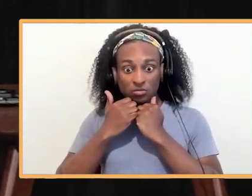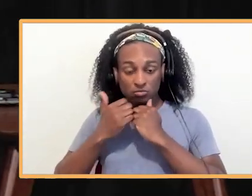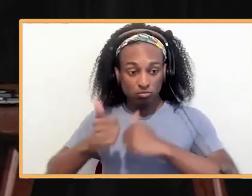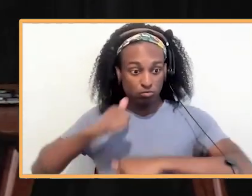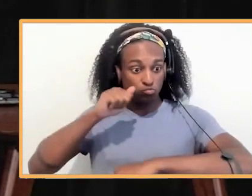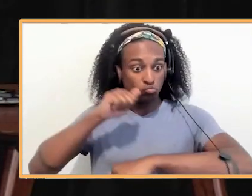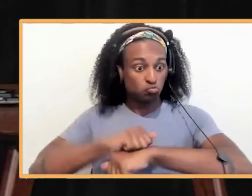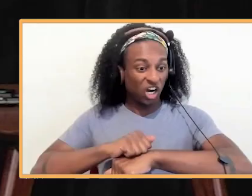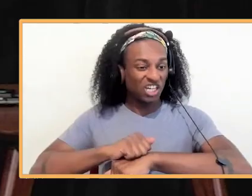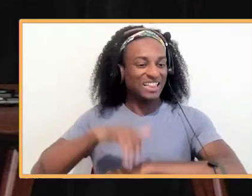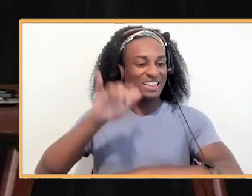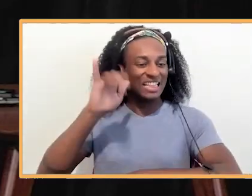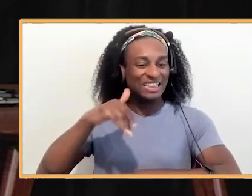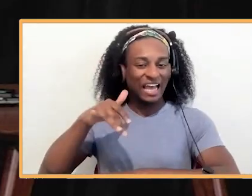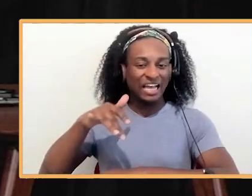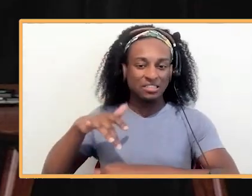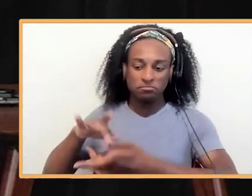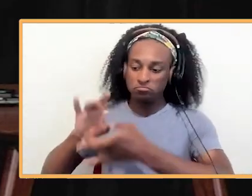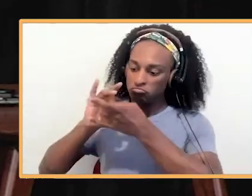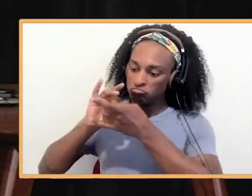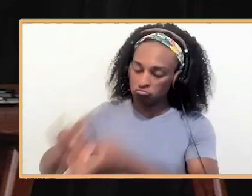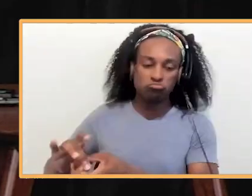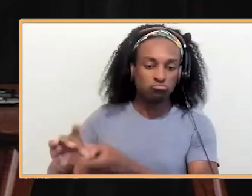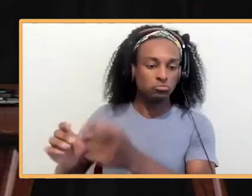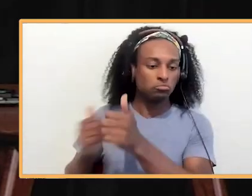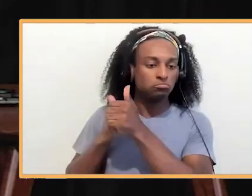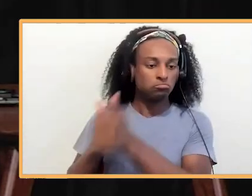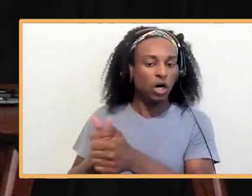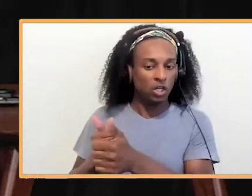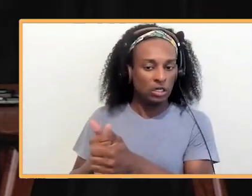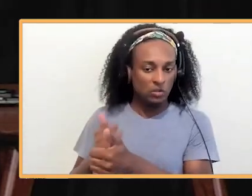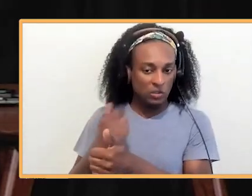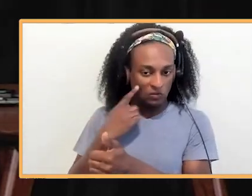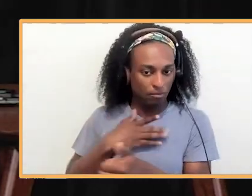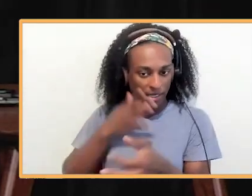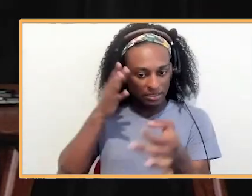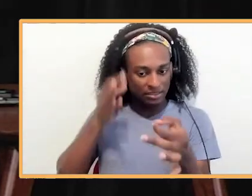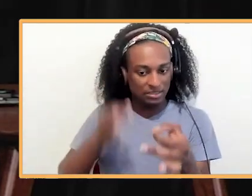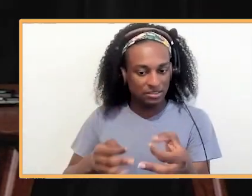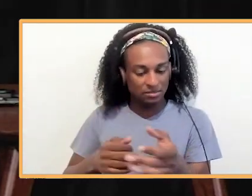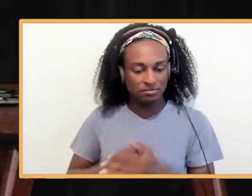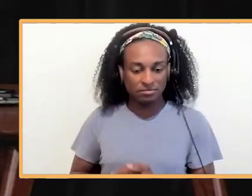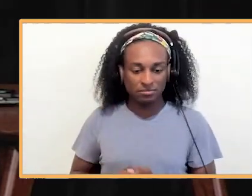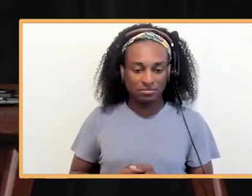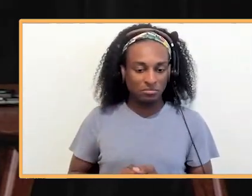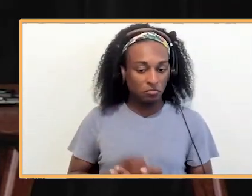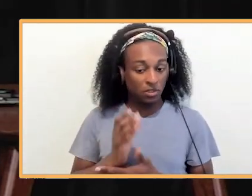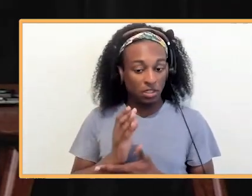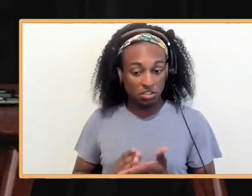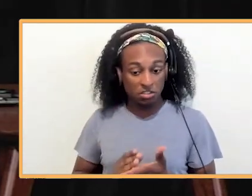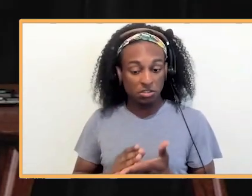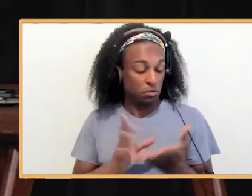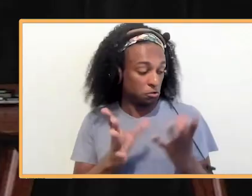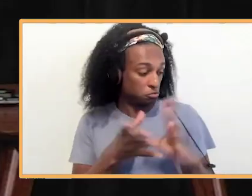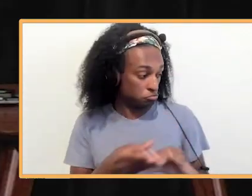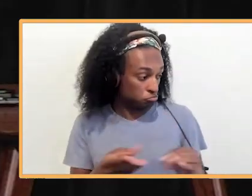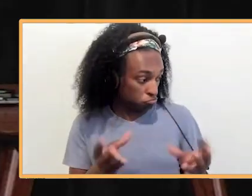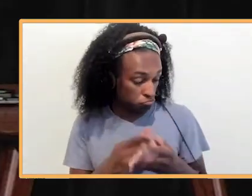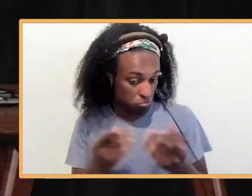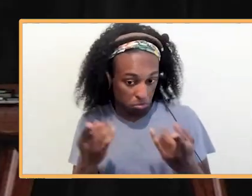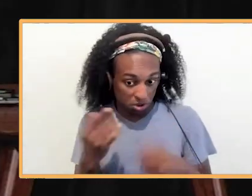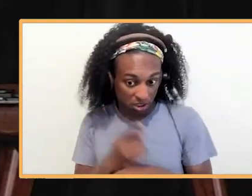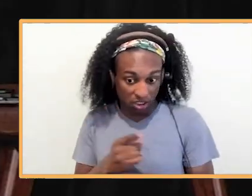about to make. And in some of the storytelling that we've done, and Joel was a big part of my life when I was going through something